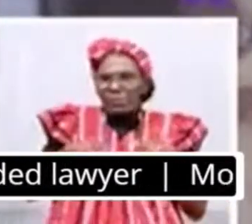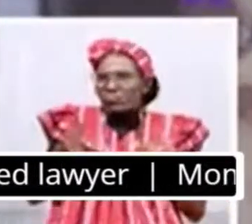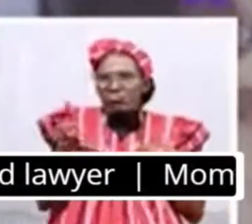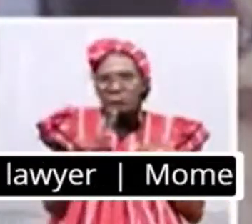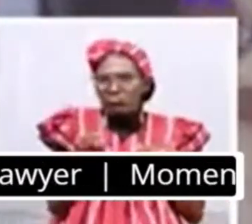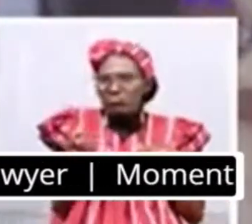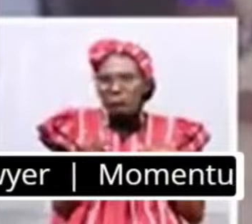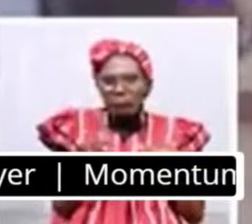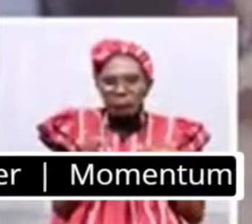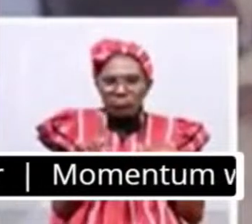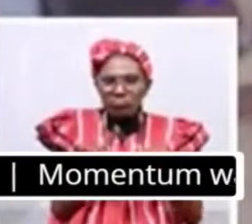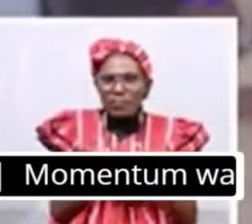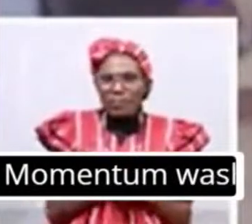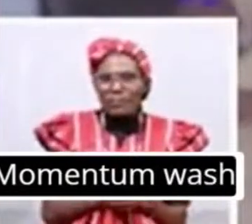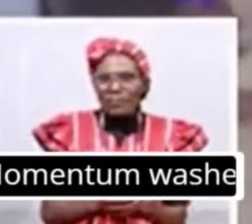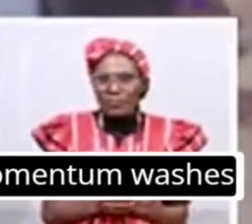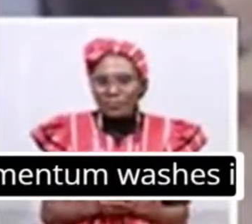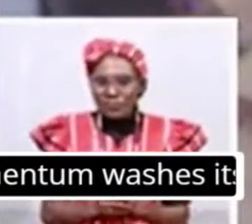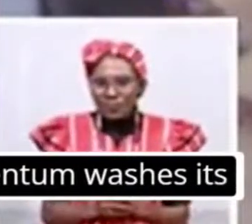destructive habits.